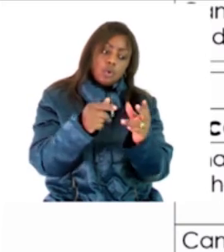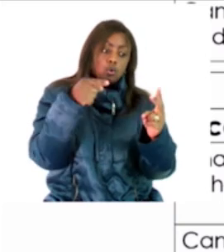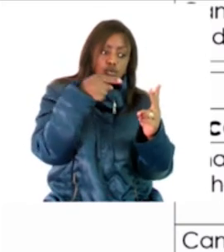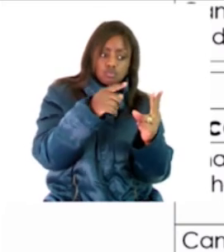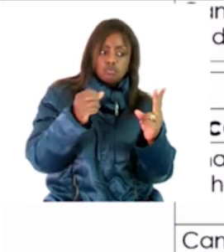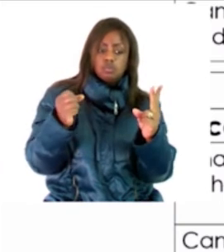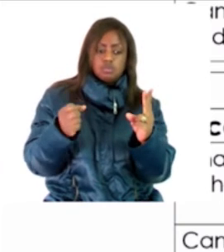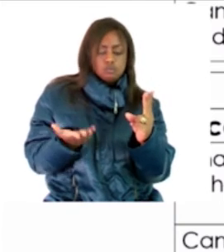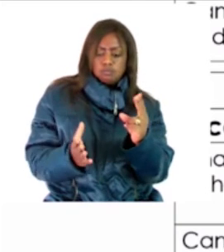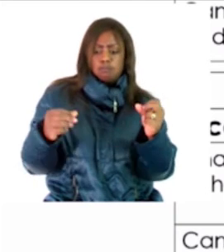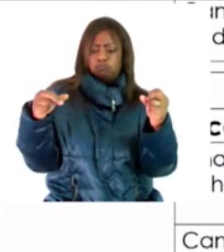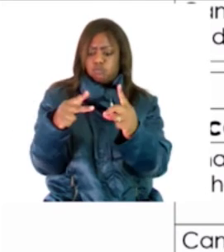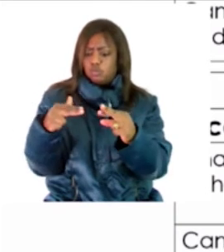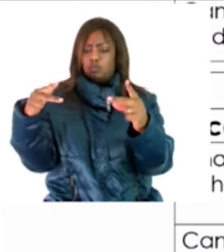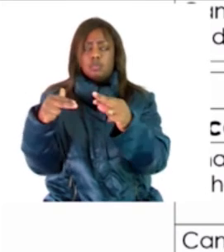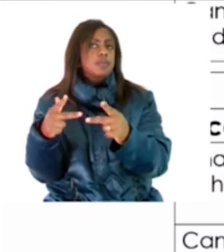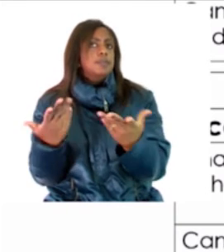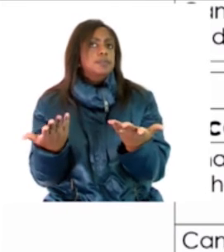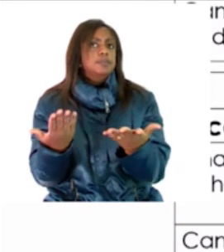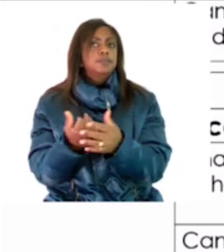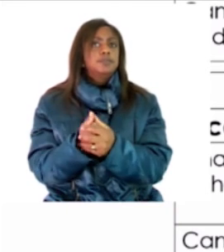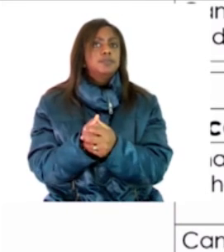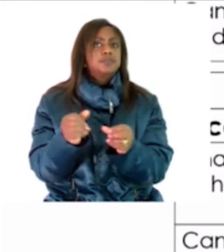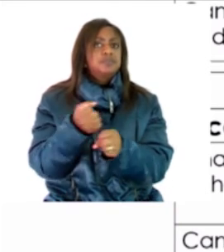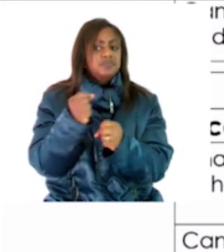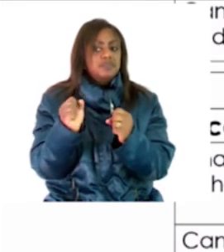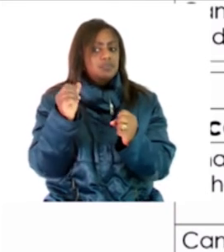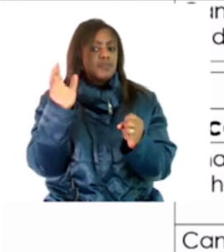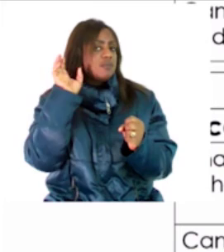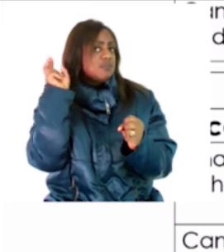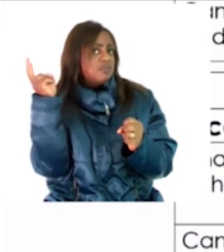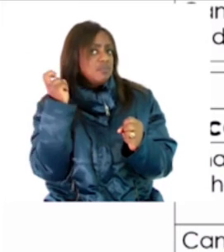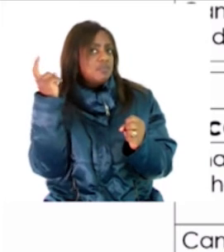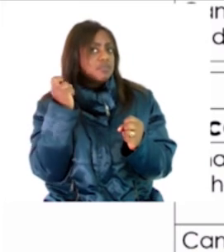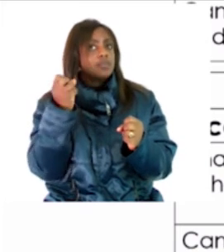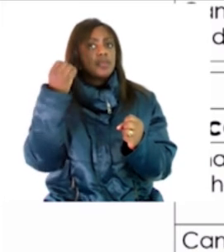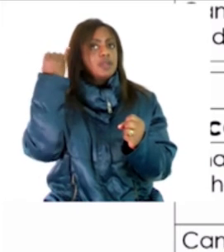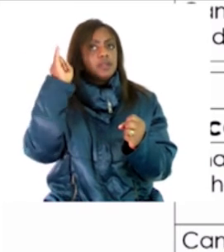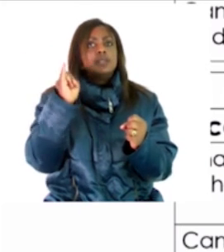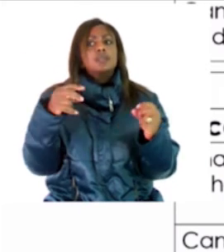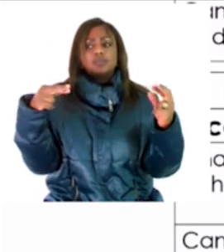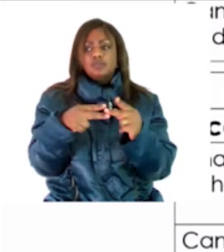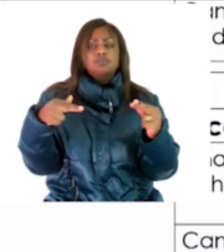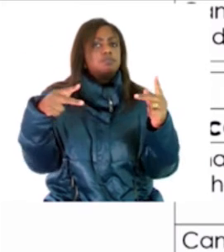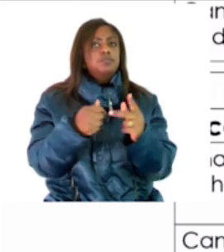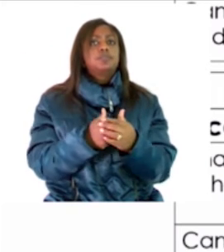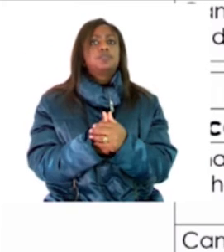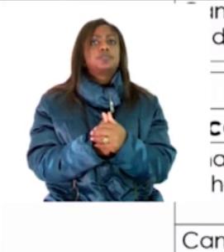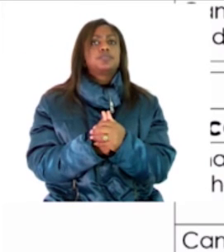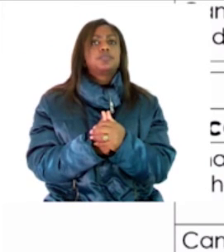smokes or your brother or sister smokes, when they're coming home, they try to eat sweets to make sure that that smell of tobacco disappears. And